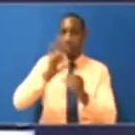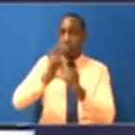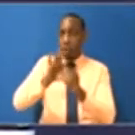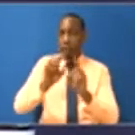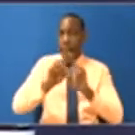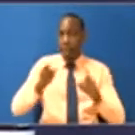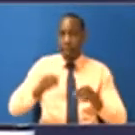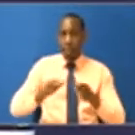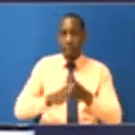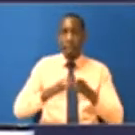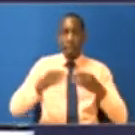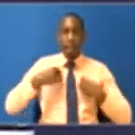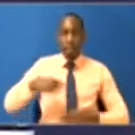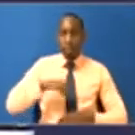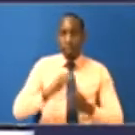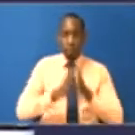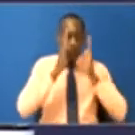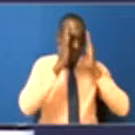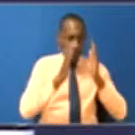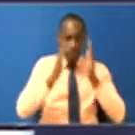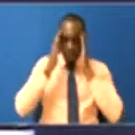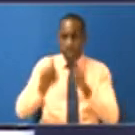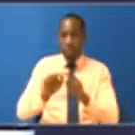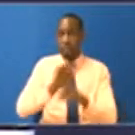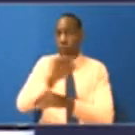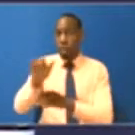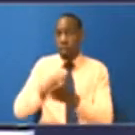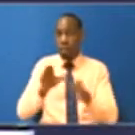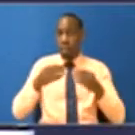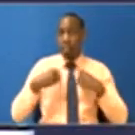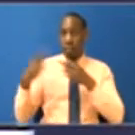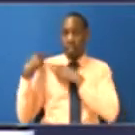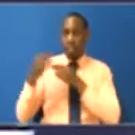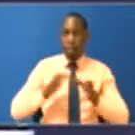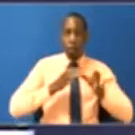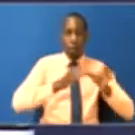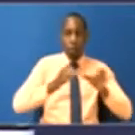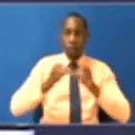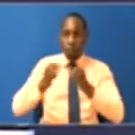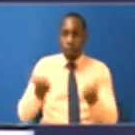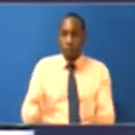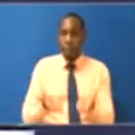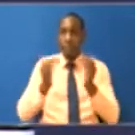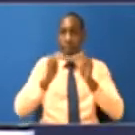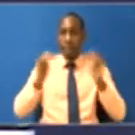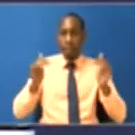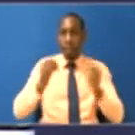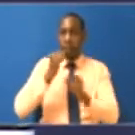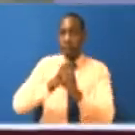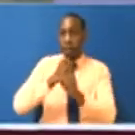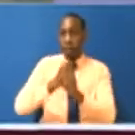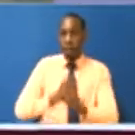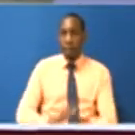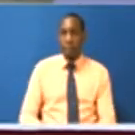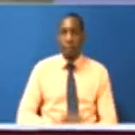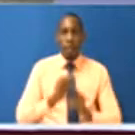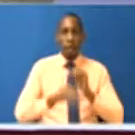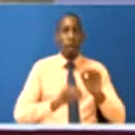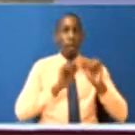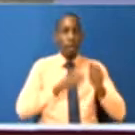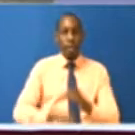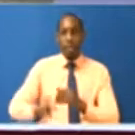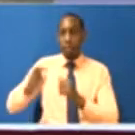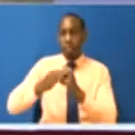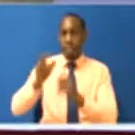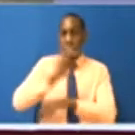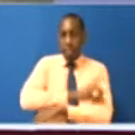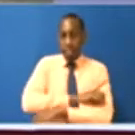but let us be vigilant and hold them to account and force them to raise the level of their performance and all this is possible in 28 or